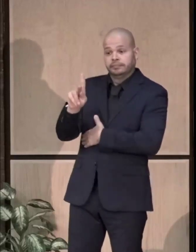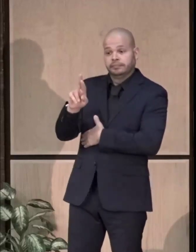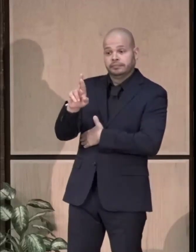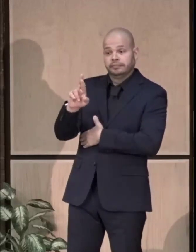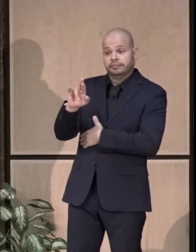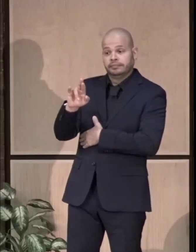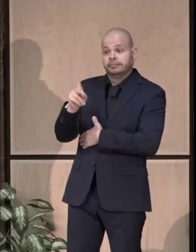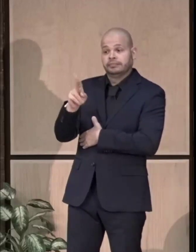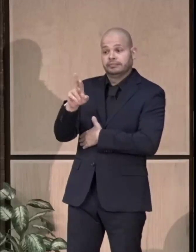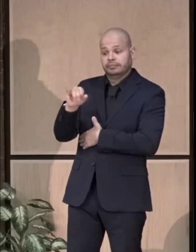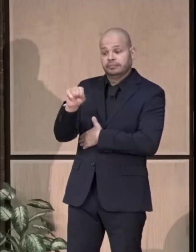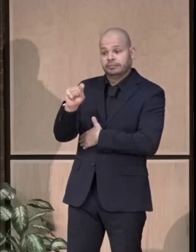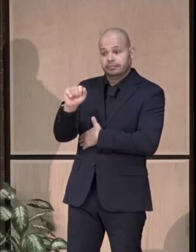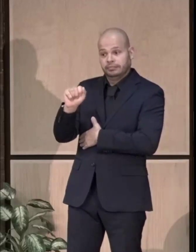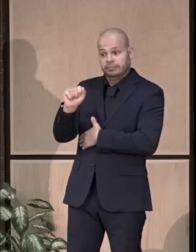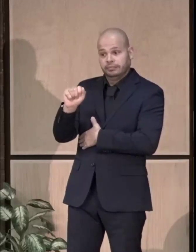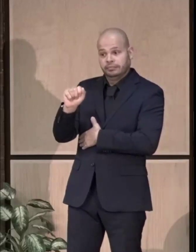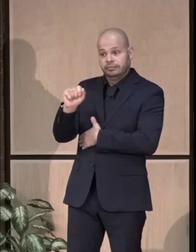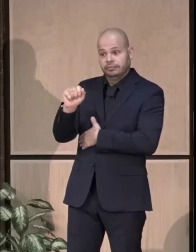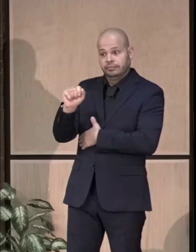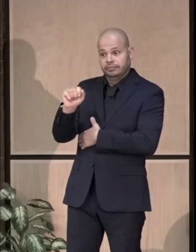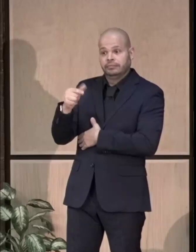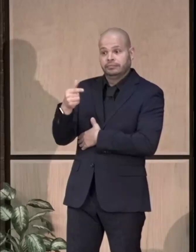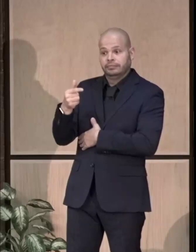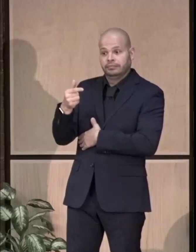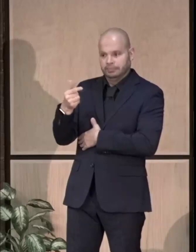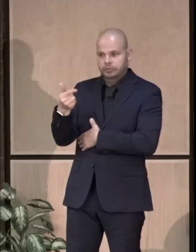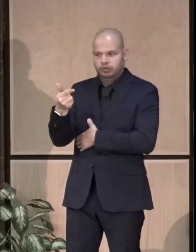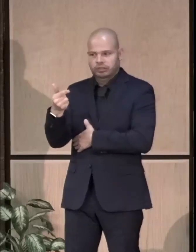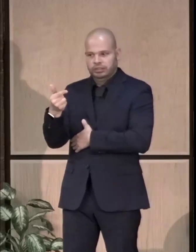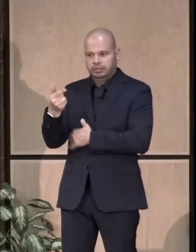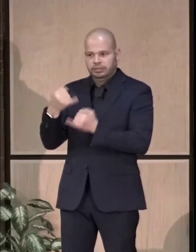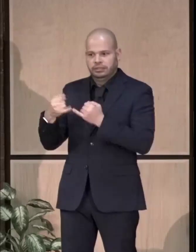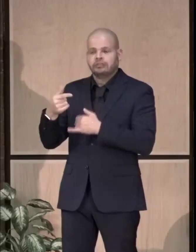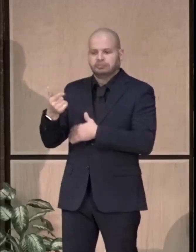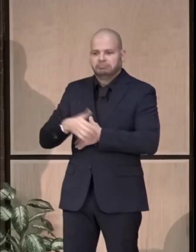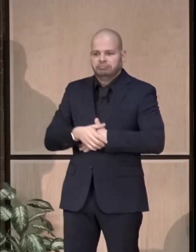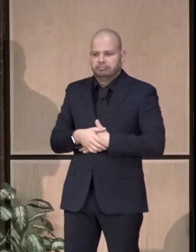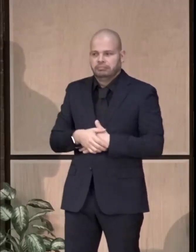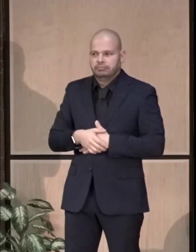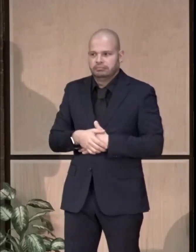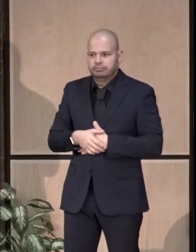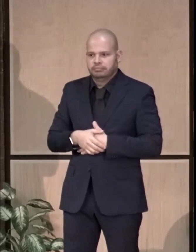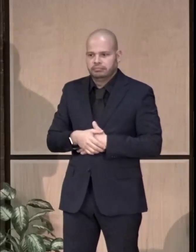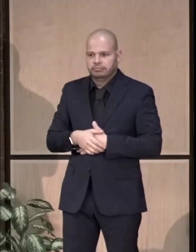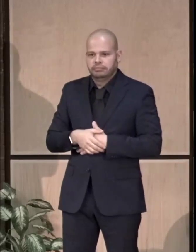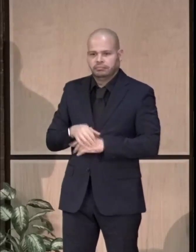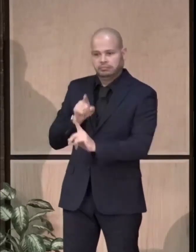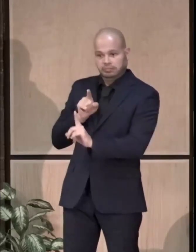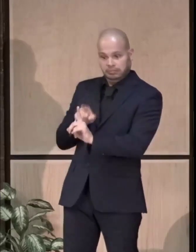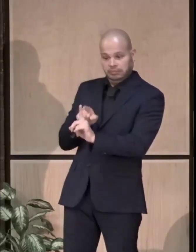Yes, it is an email from her, yes. She's the battalion training administrator? Yes, sir.